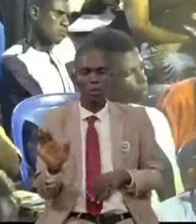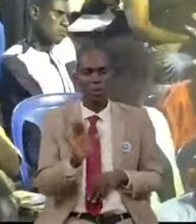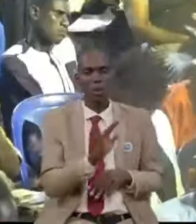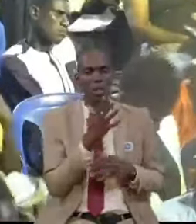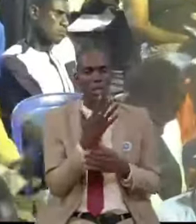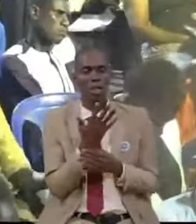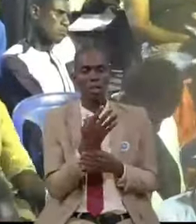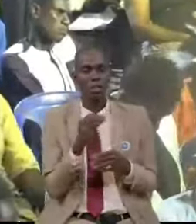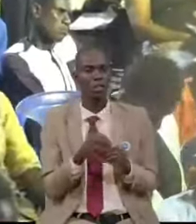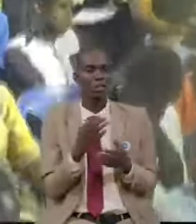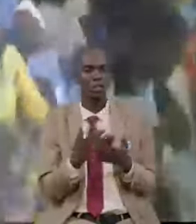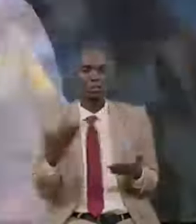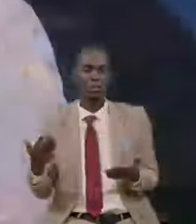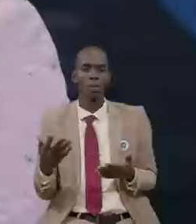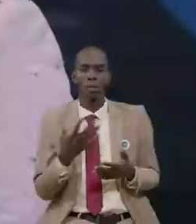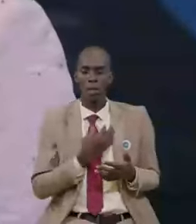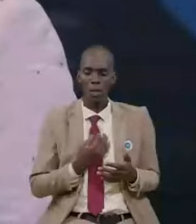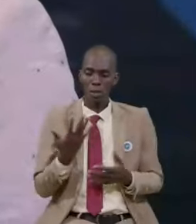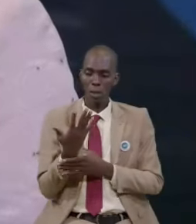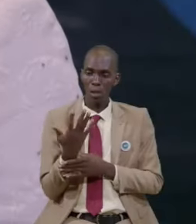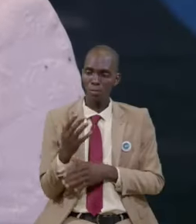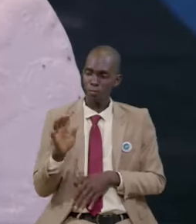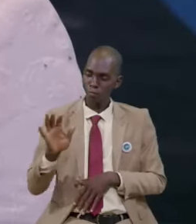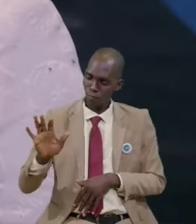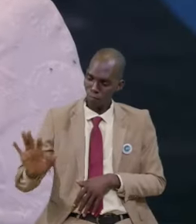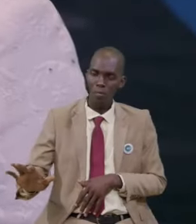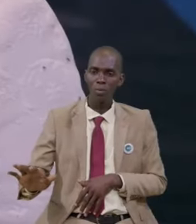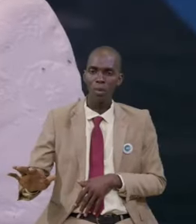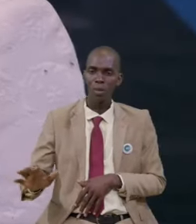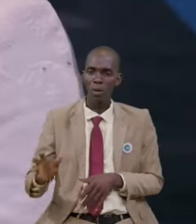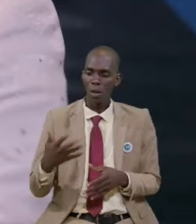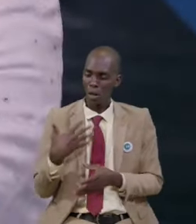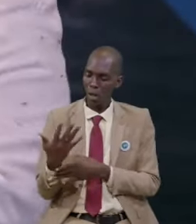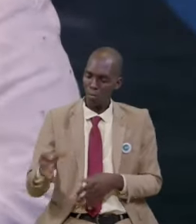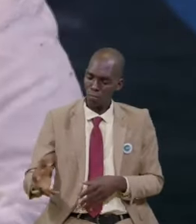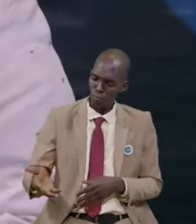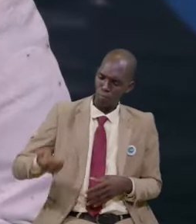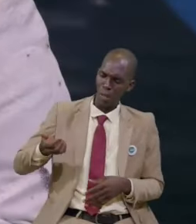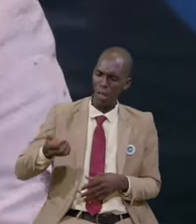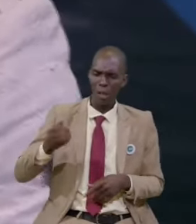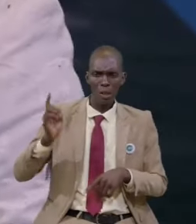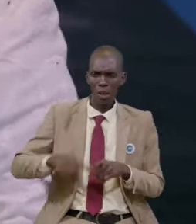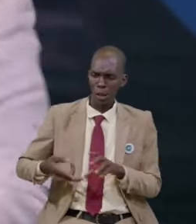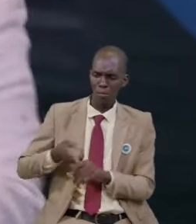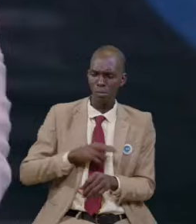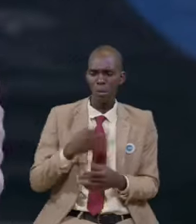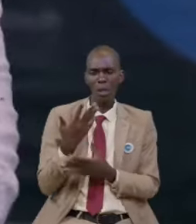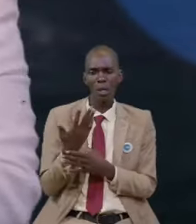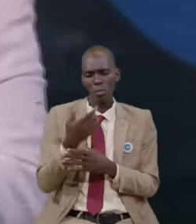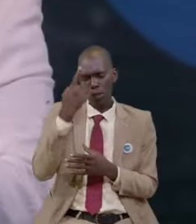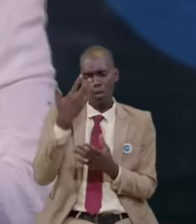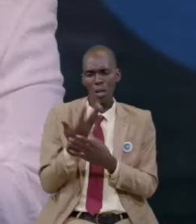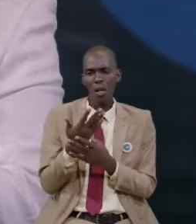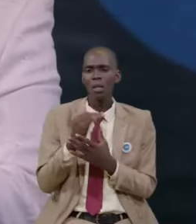there. They want to pull it out. You cannot come out again. Ensnared until